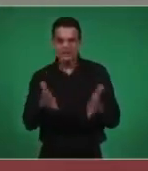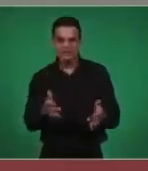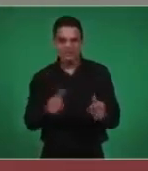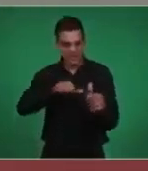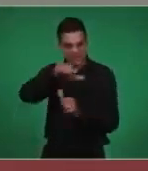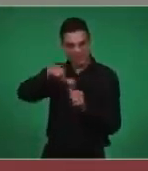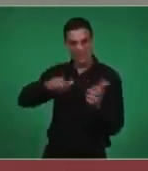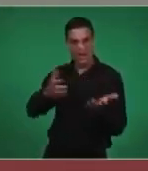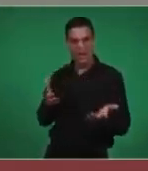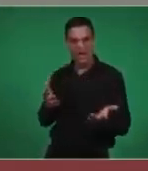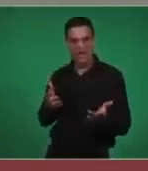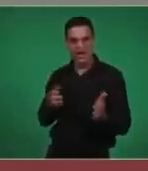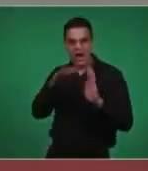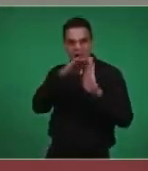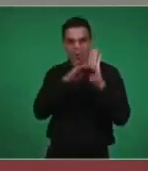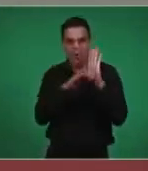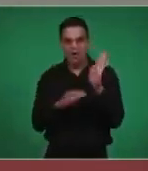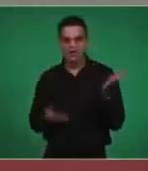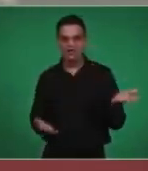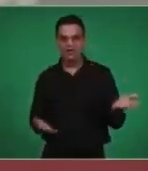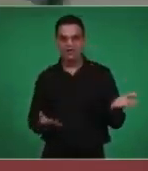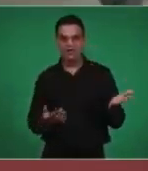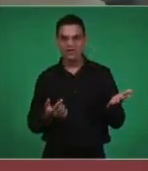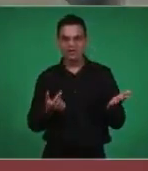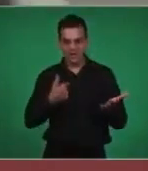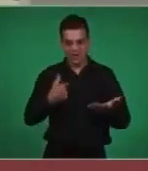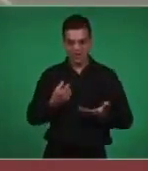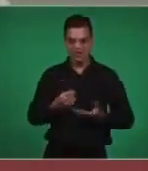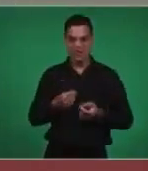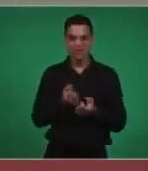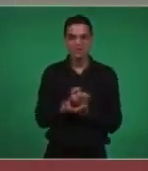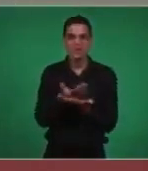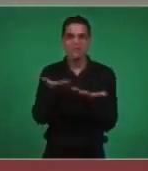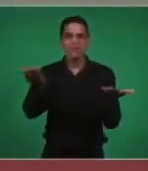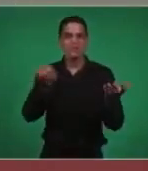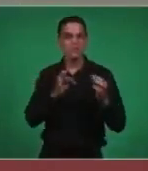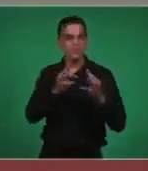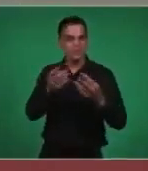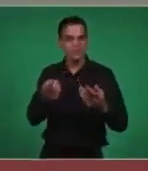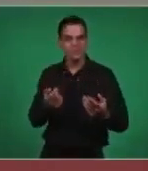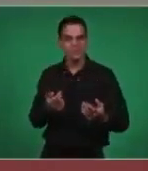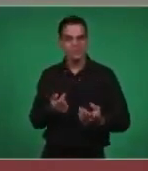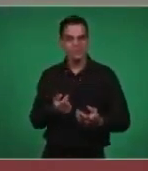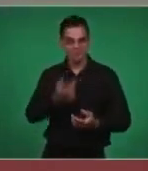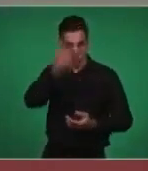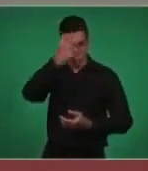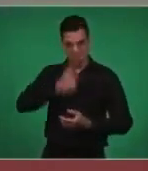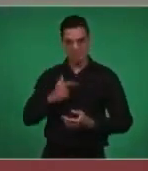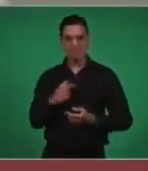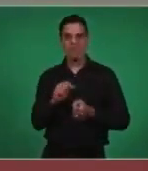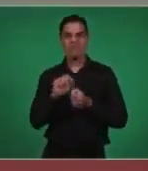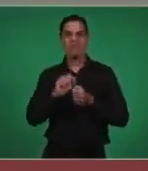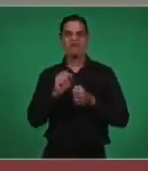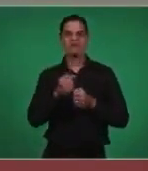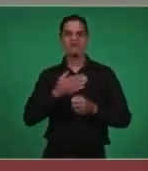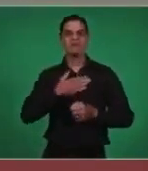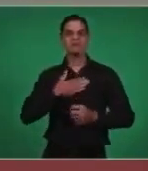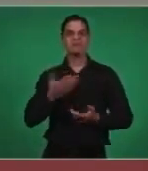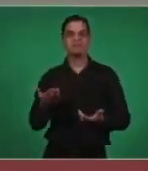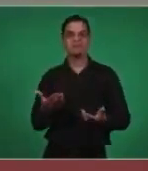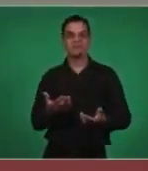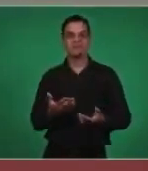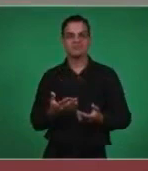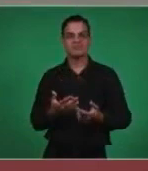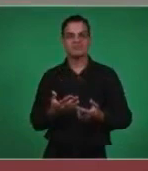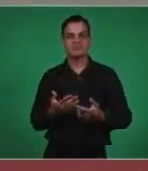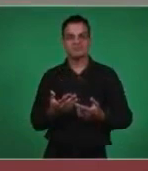Others say, oh, I'm going to distribute the bread and the wine so that the enemy is not able to do it. I'm the